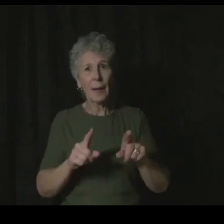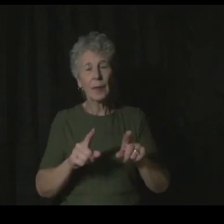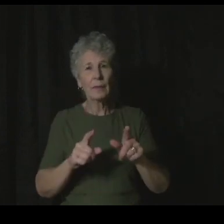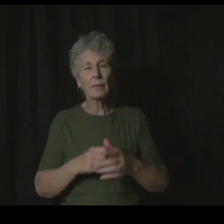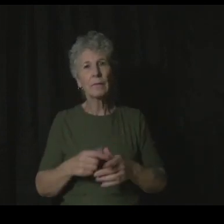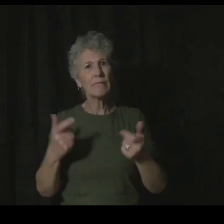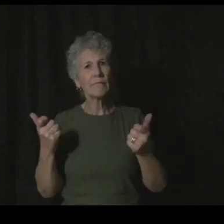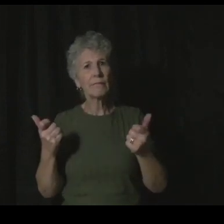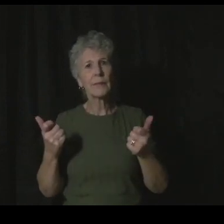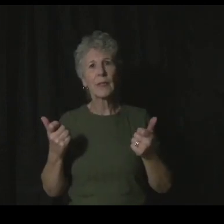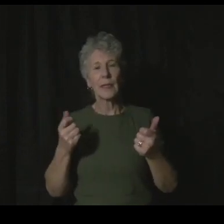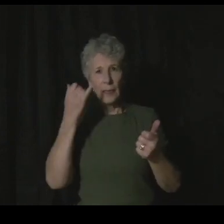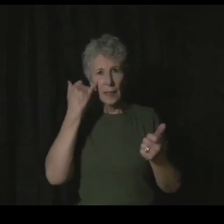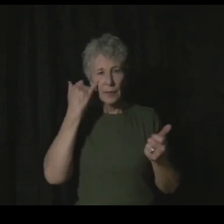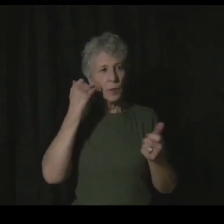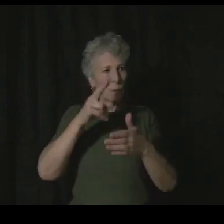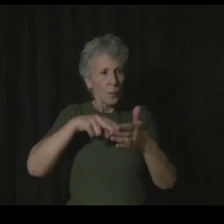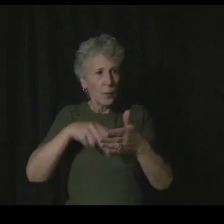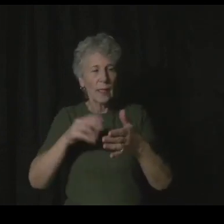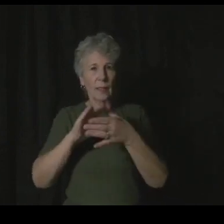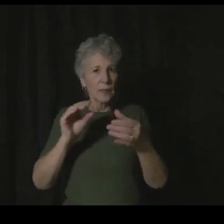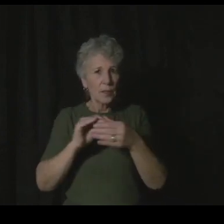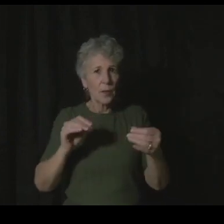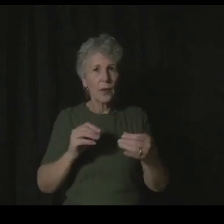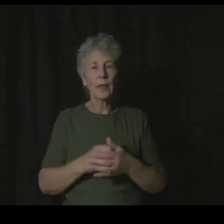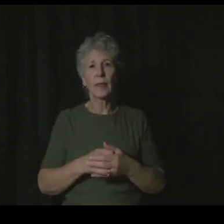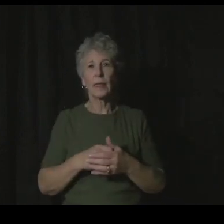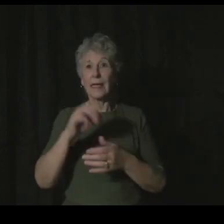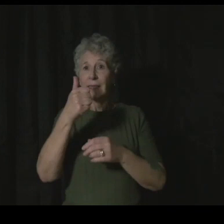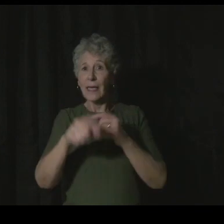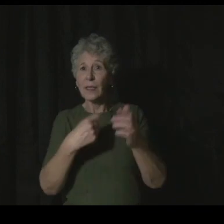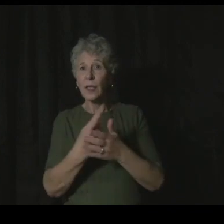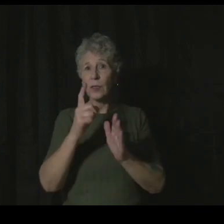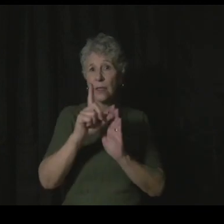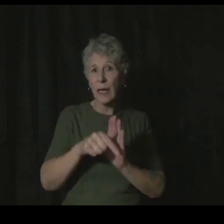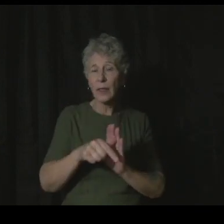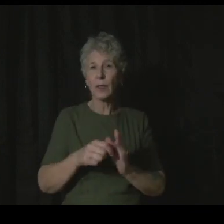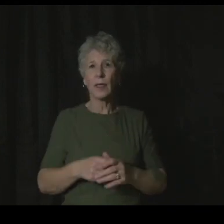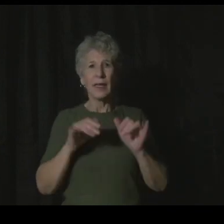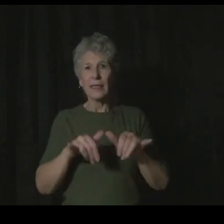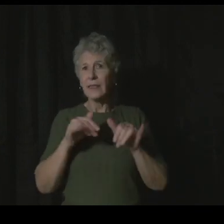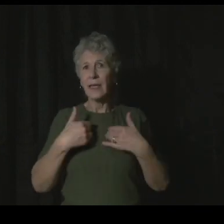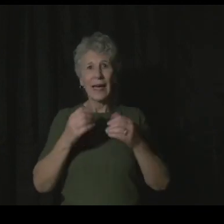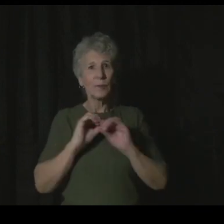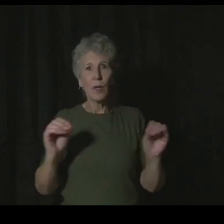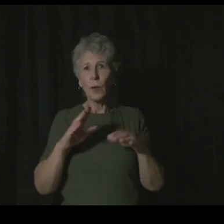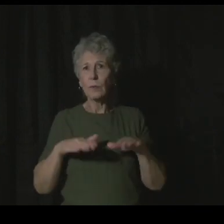away. If you read the story of Genesis, we find that 10 years went by, and he still didn't have a